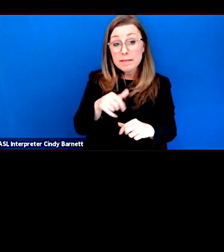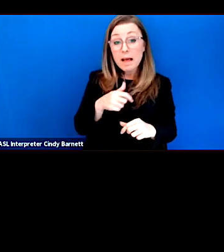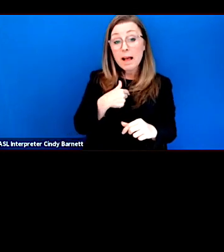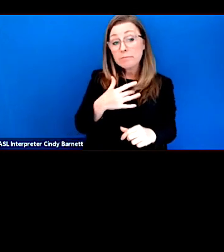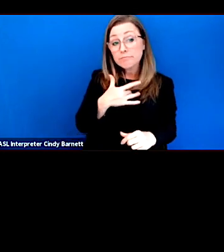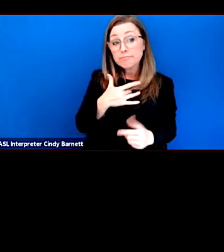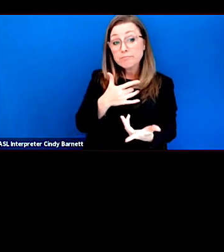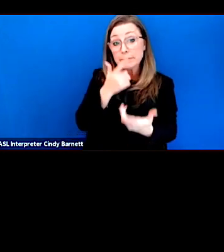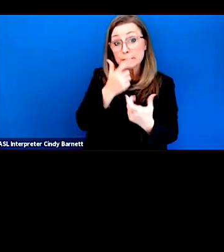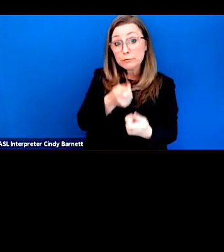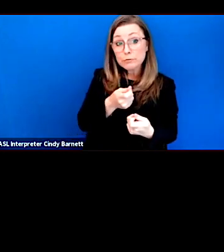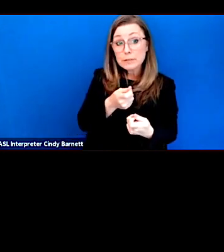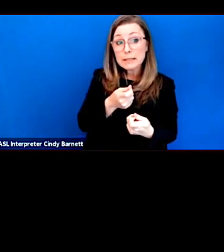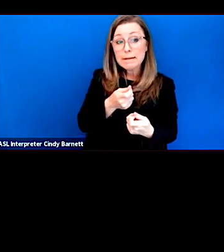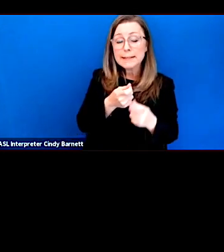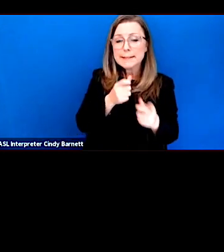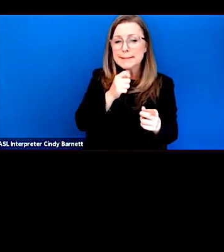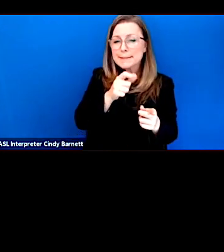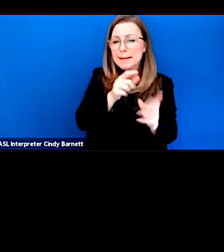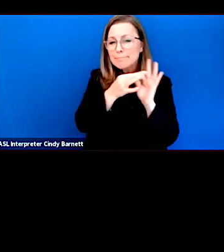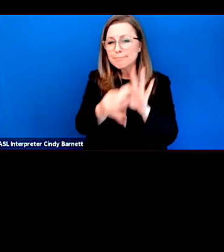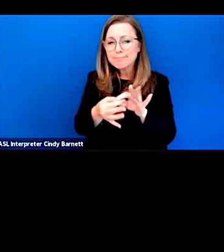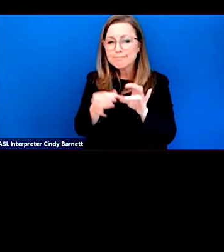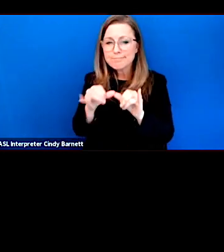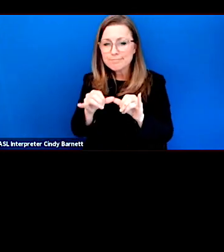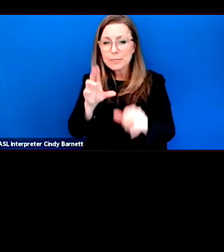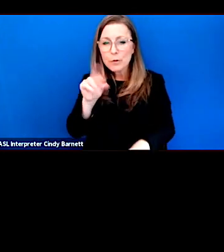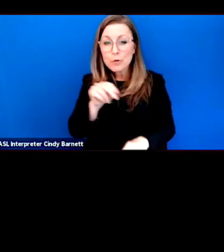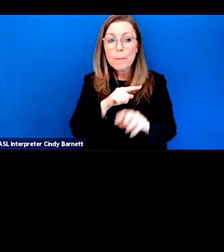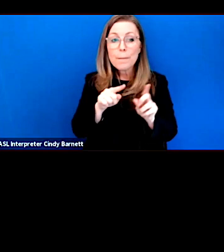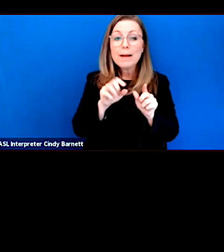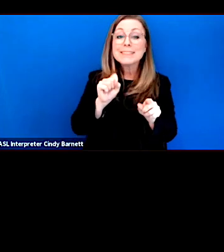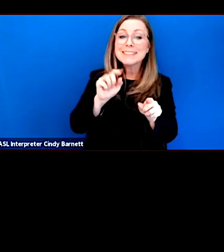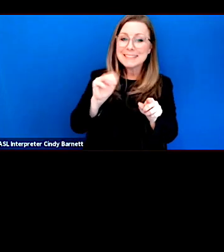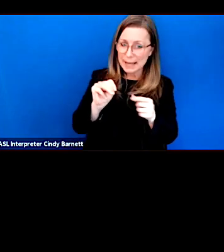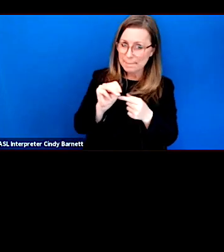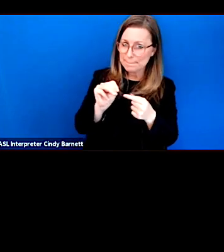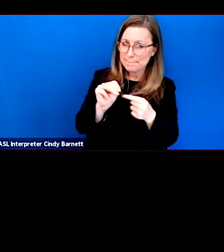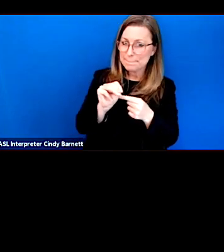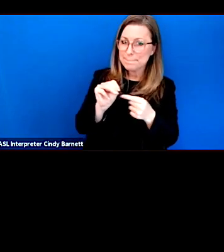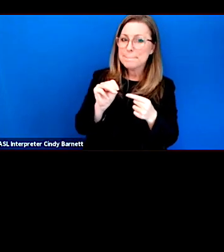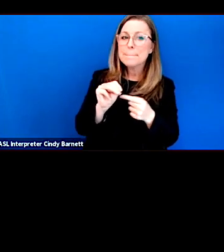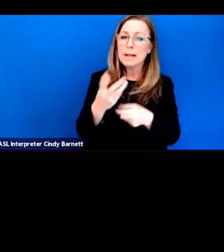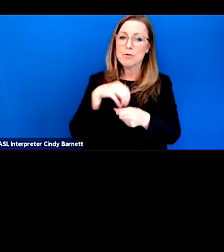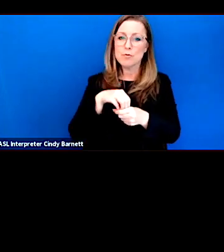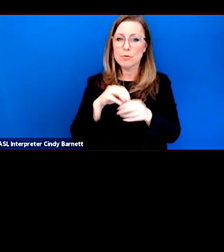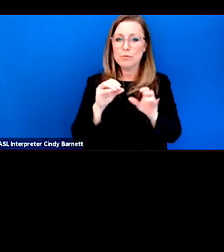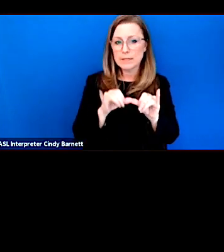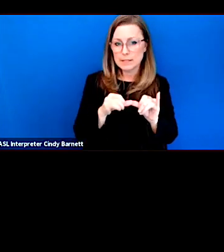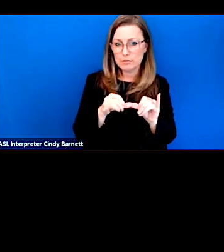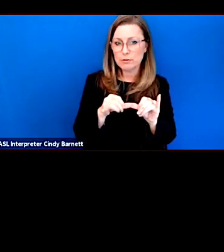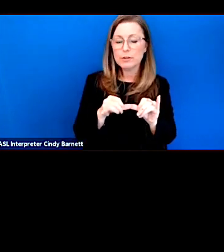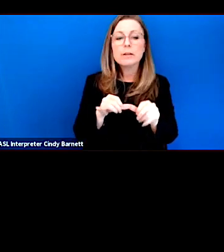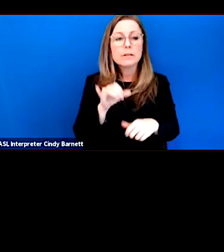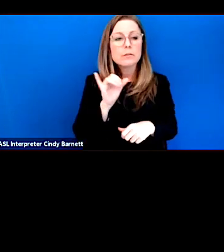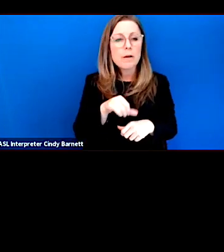about STEM. And as you know, STEM encompasses engineering. And I'm going to want to look at this piece closer to make sure